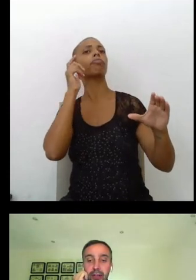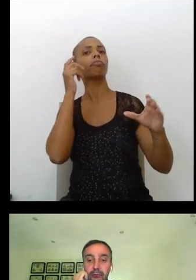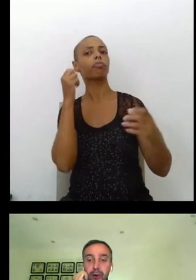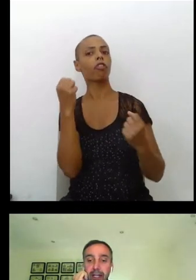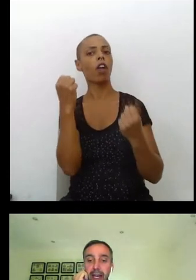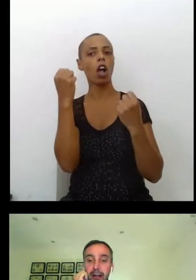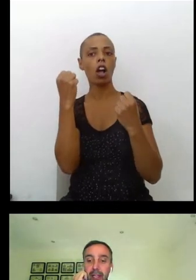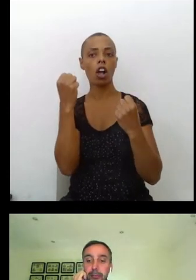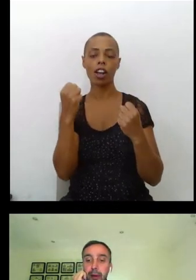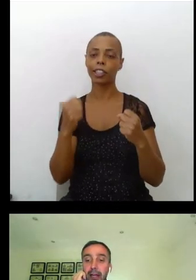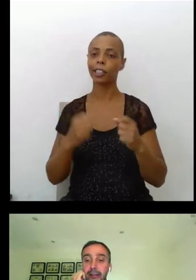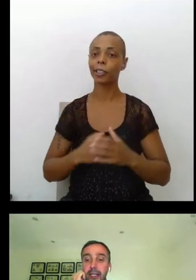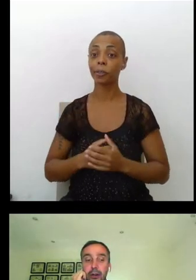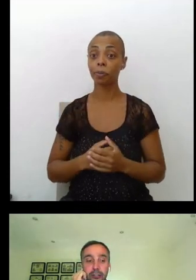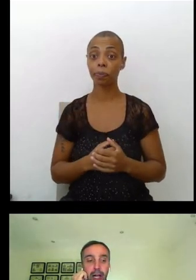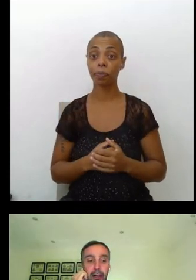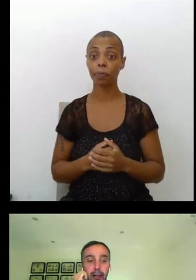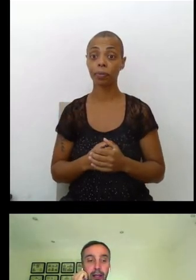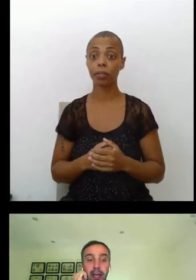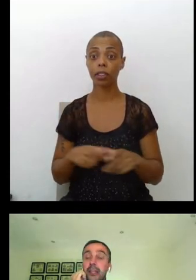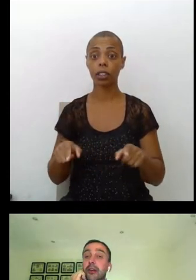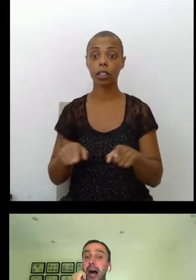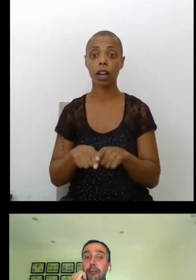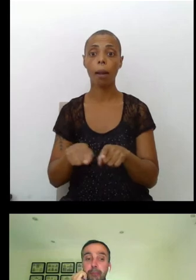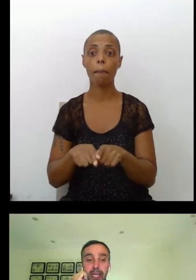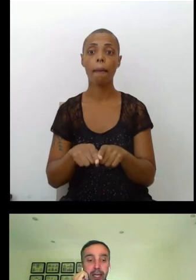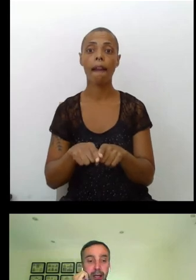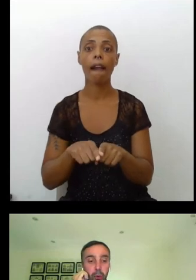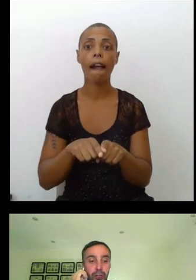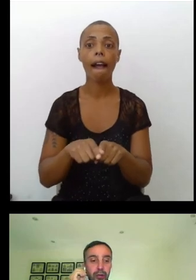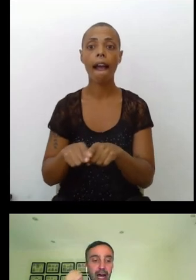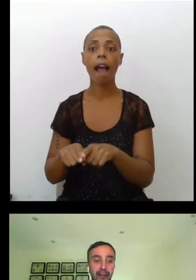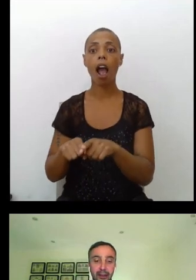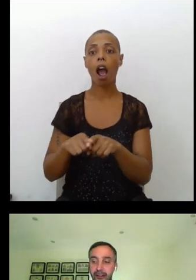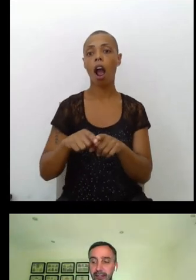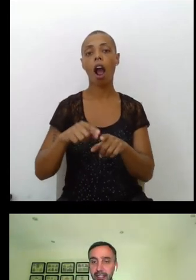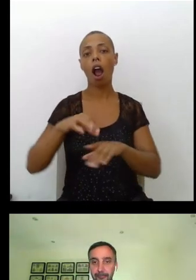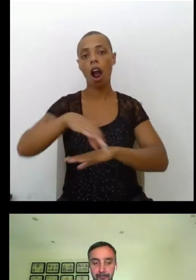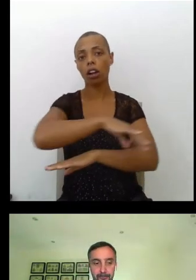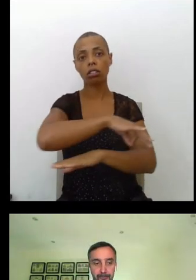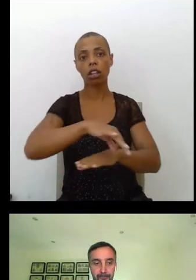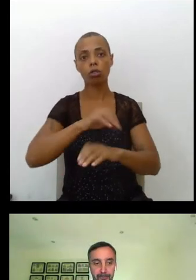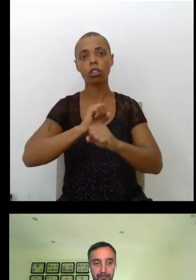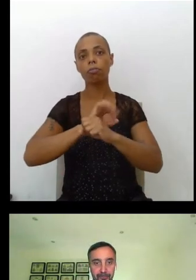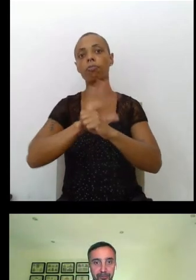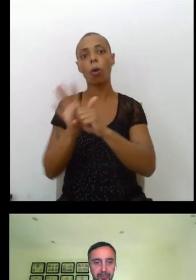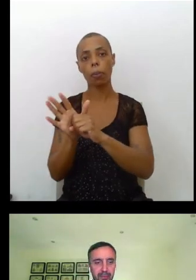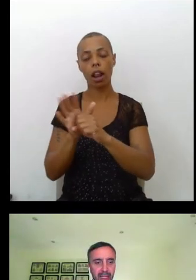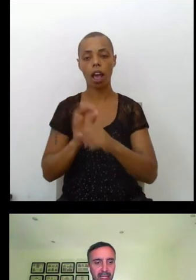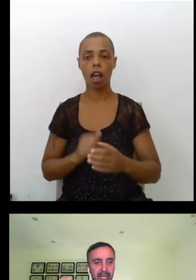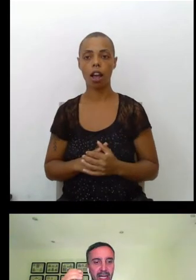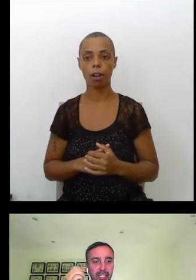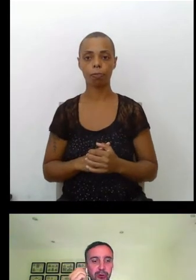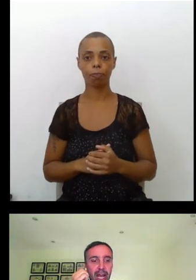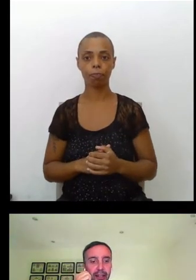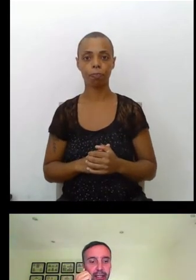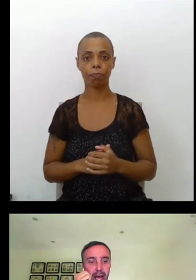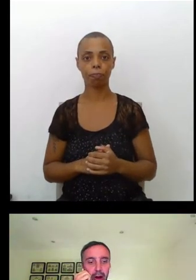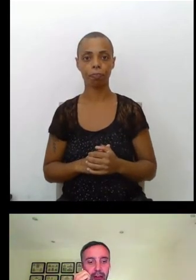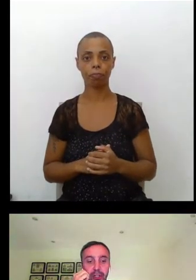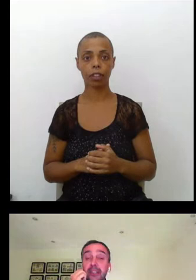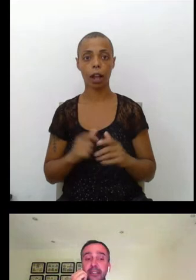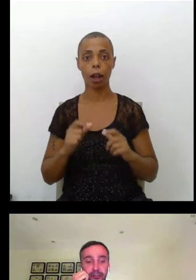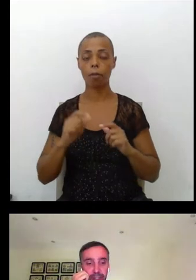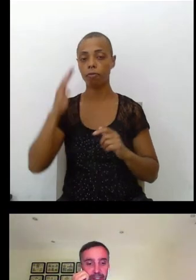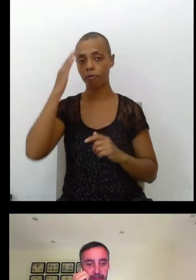activist Marin Wright Edelman applies here as well you can't be what you can't see to